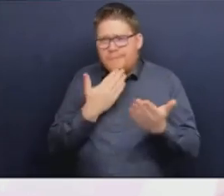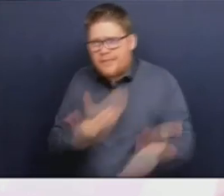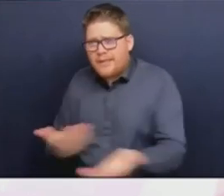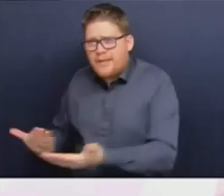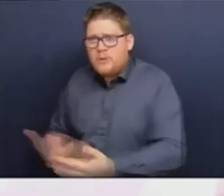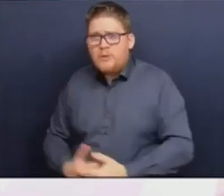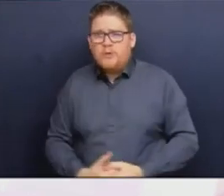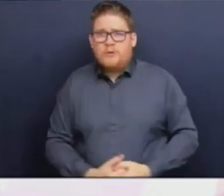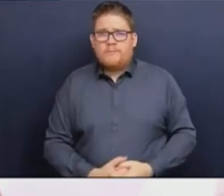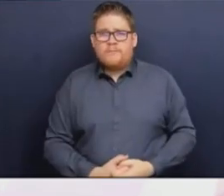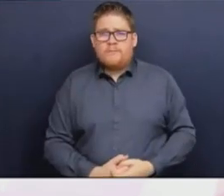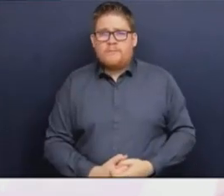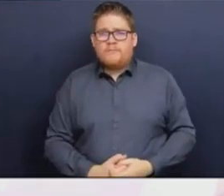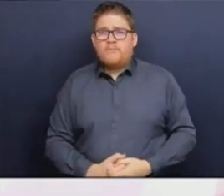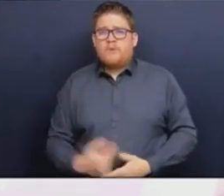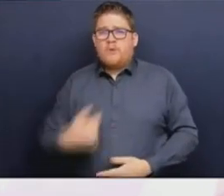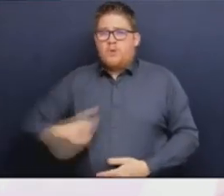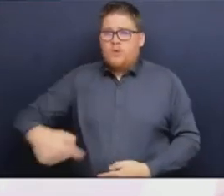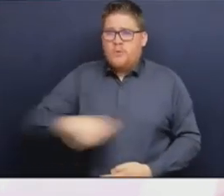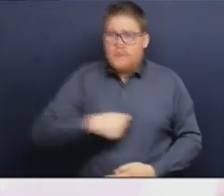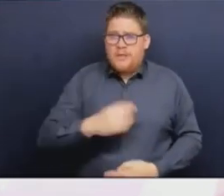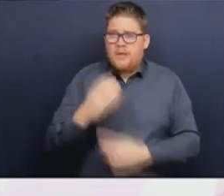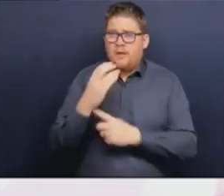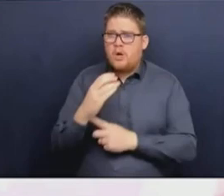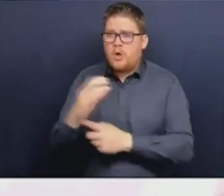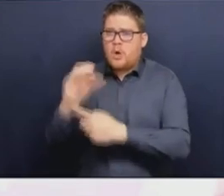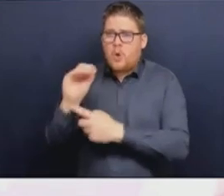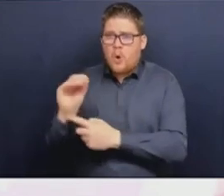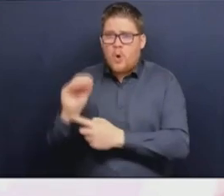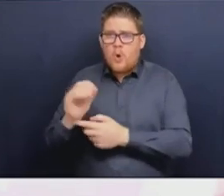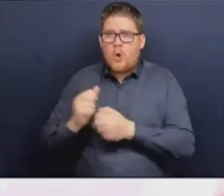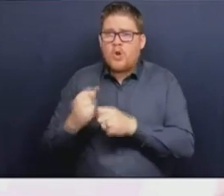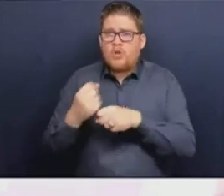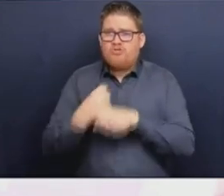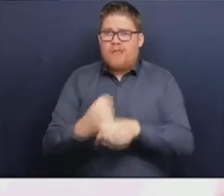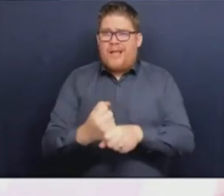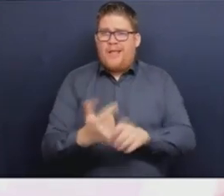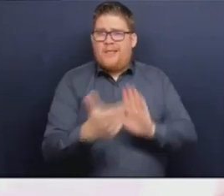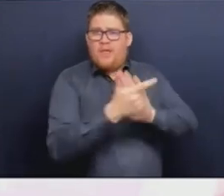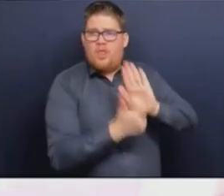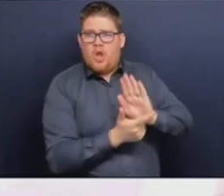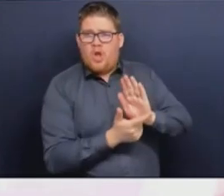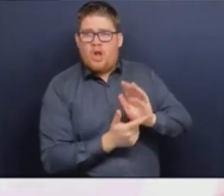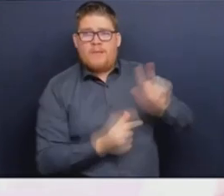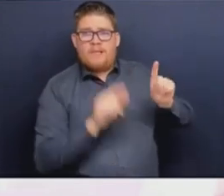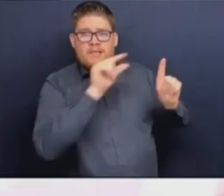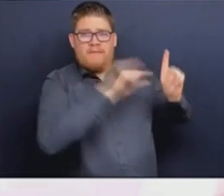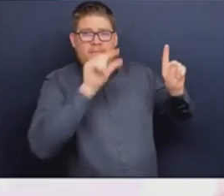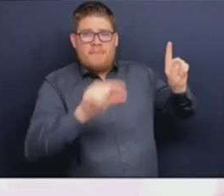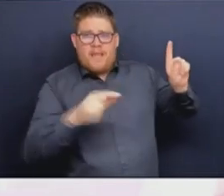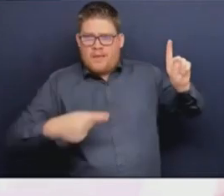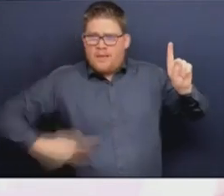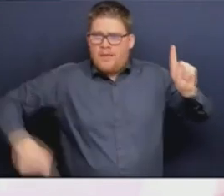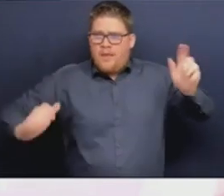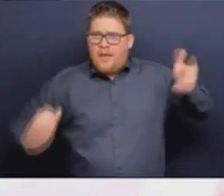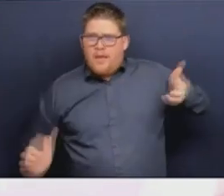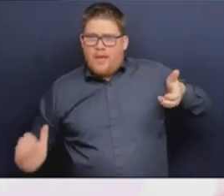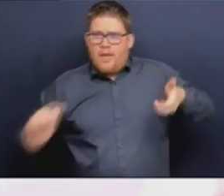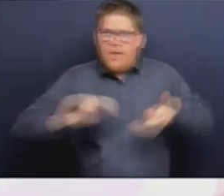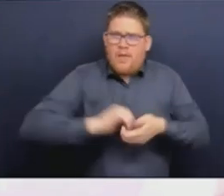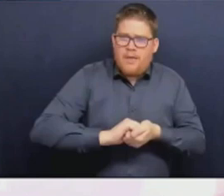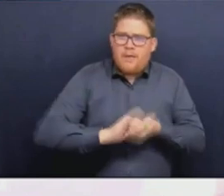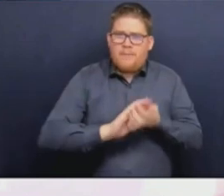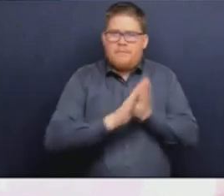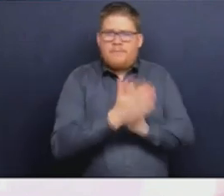change will come. So yes, I believe this is a moment of promise. And it's a moment that